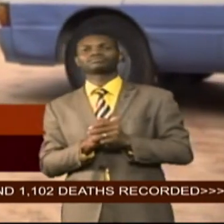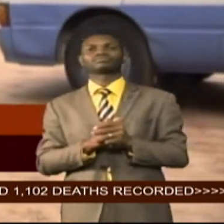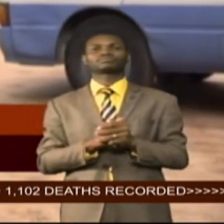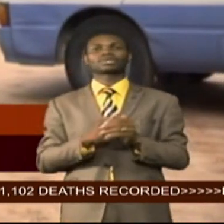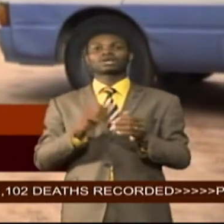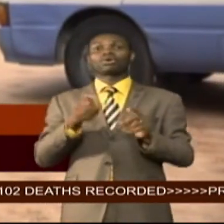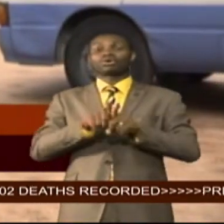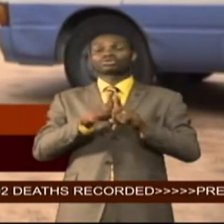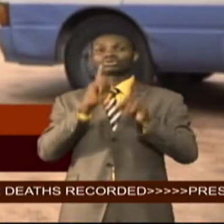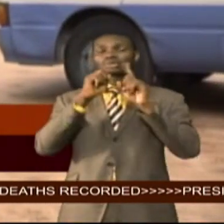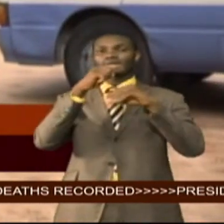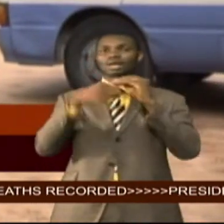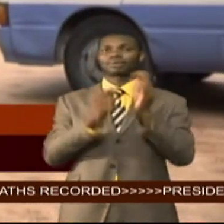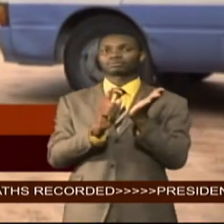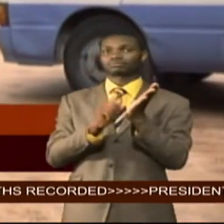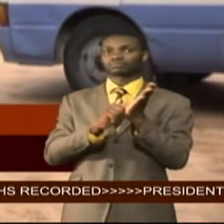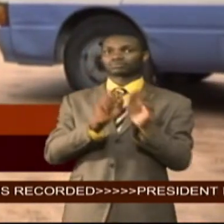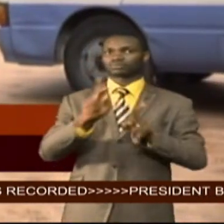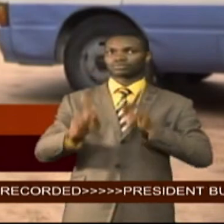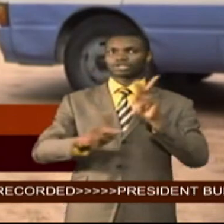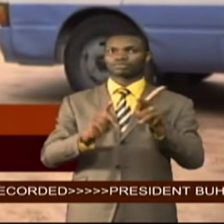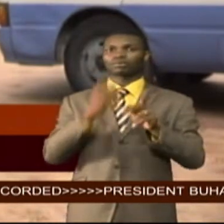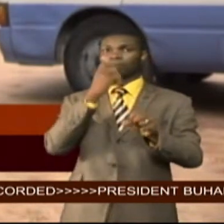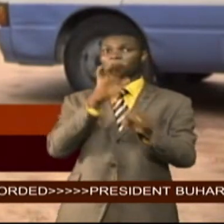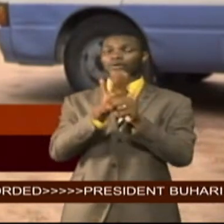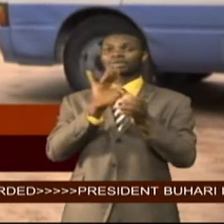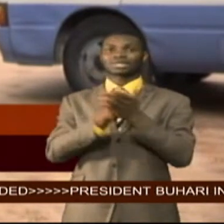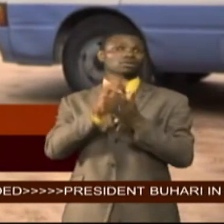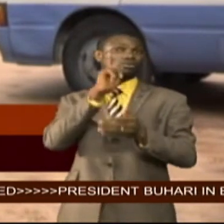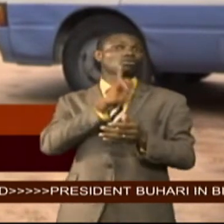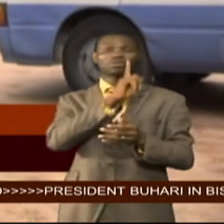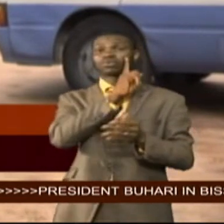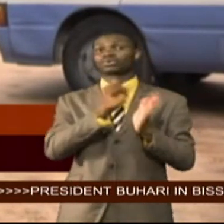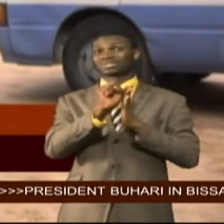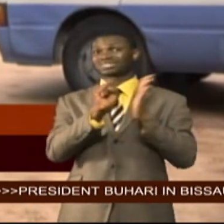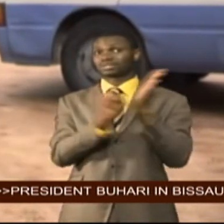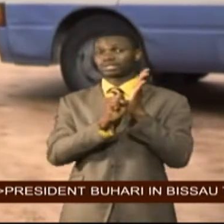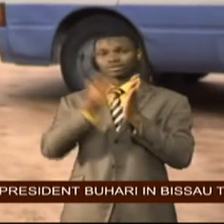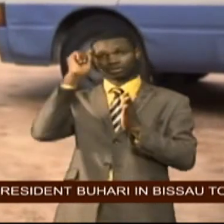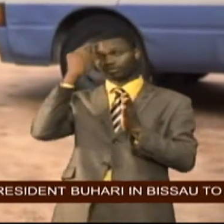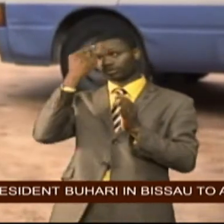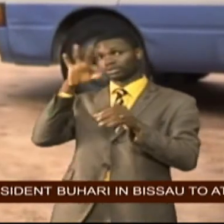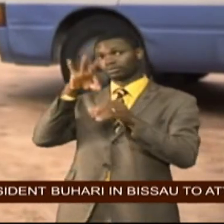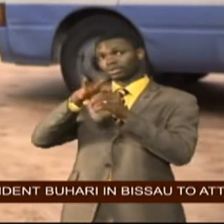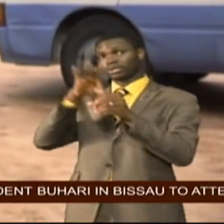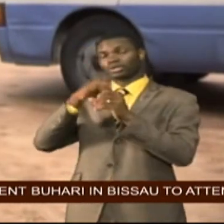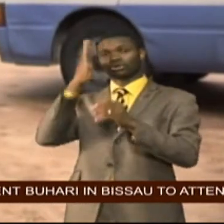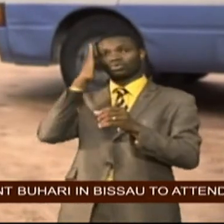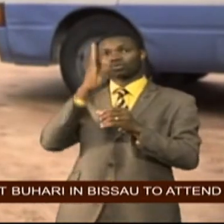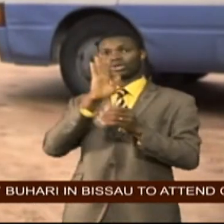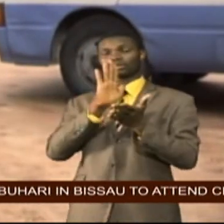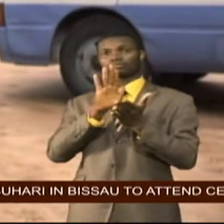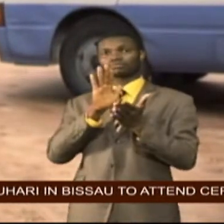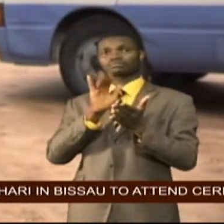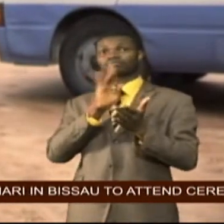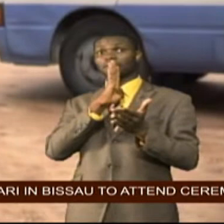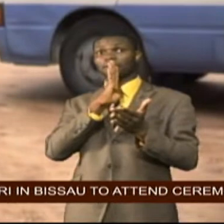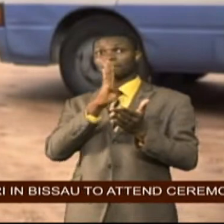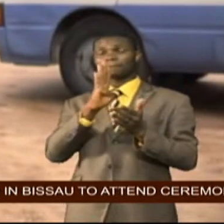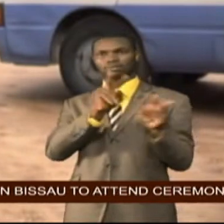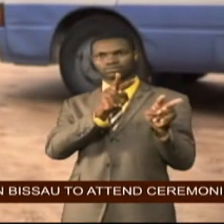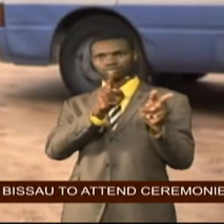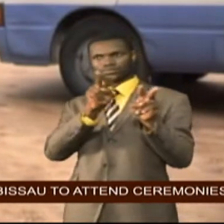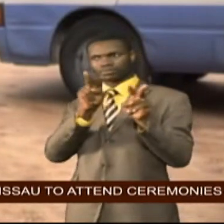about journalists, they are promising that the Ondo State governorship election will be covered objectively with